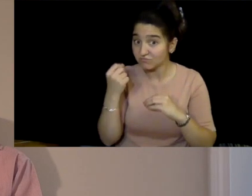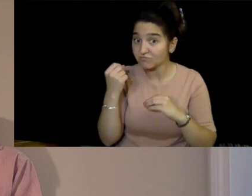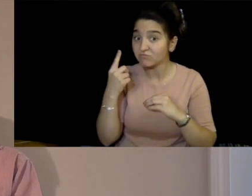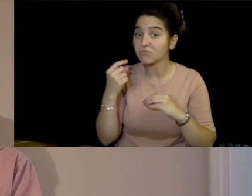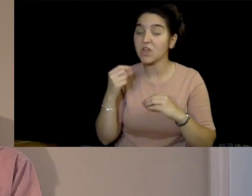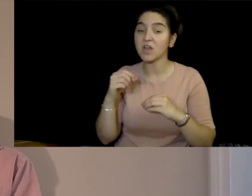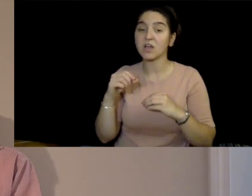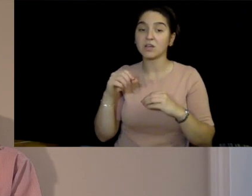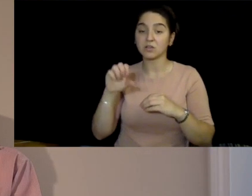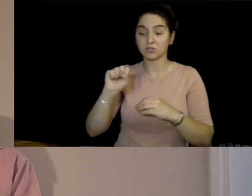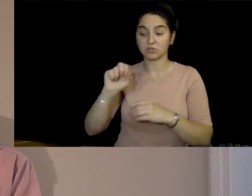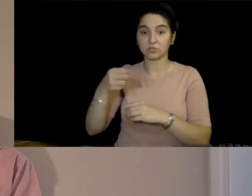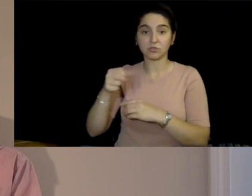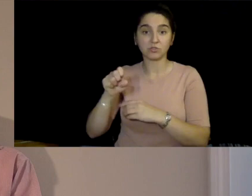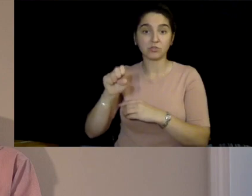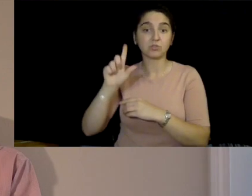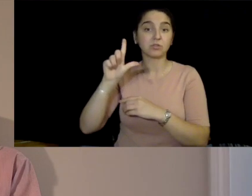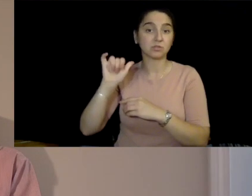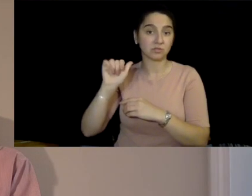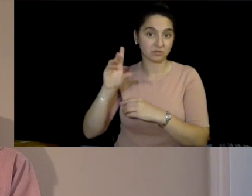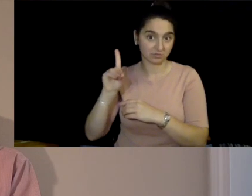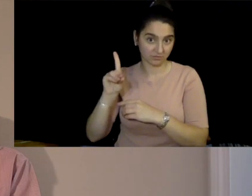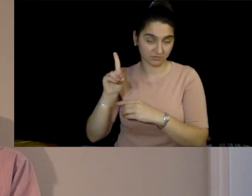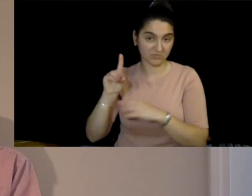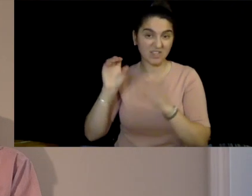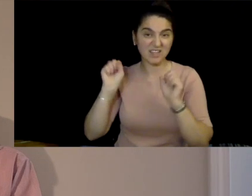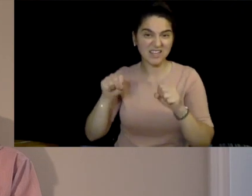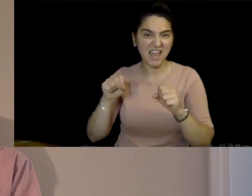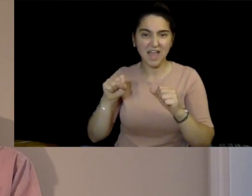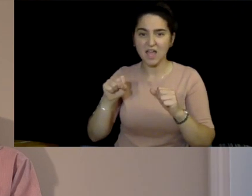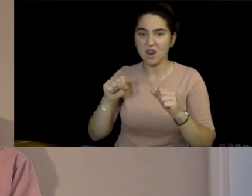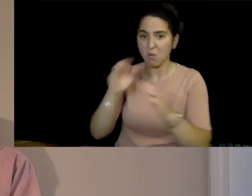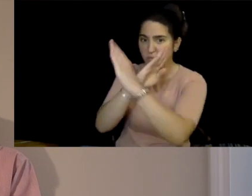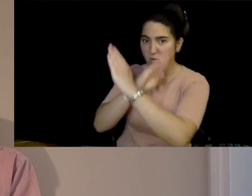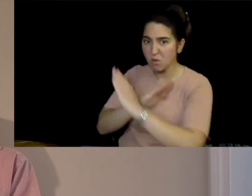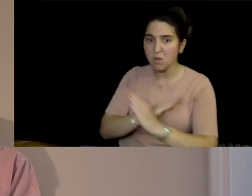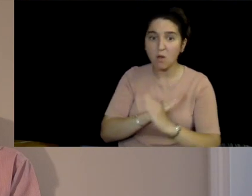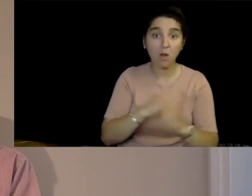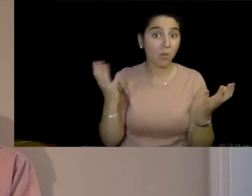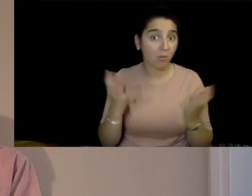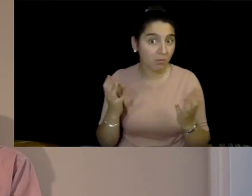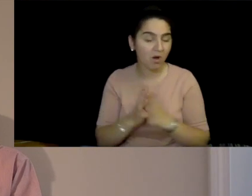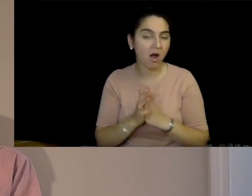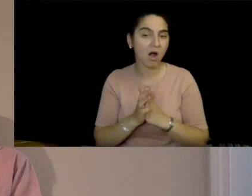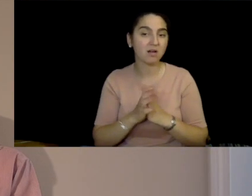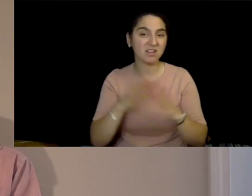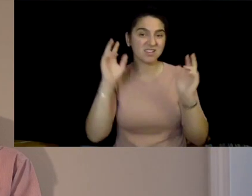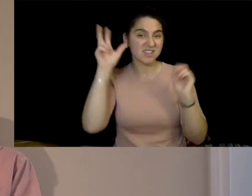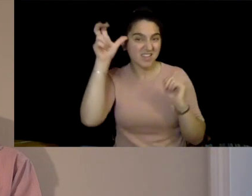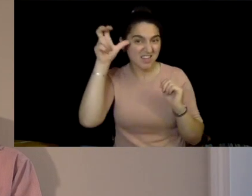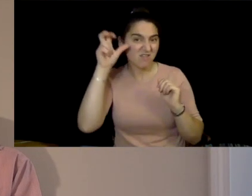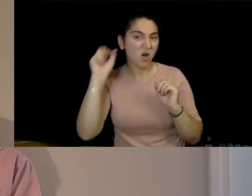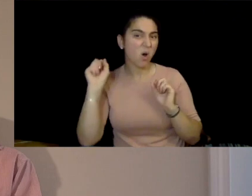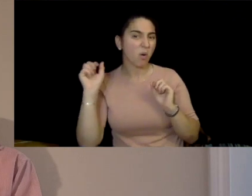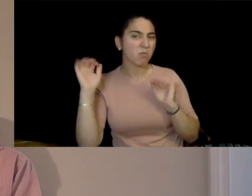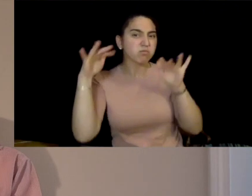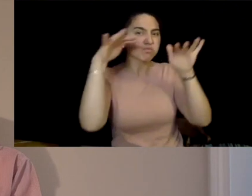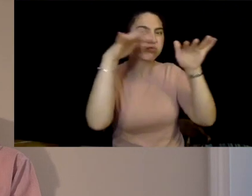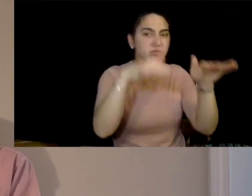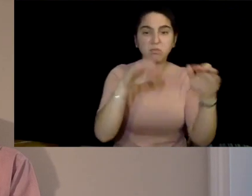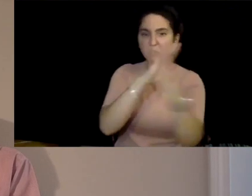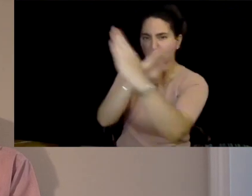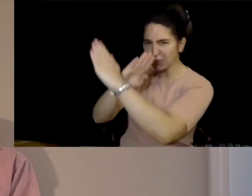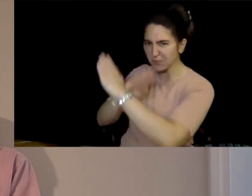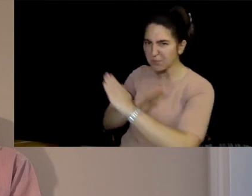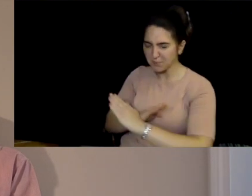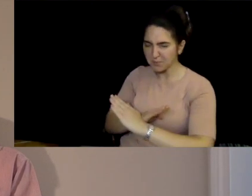faith with which you can extinguish all the flaming arrows of the evil one. Take the helmet of